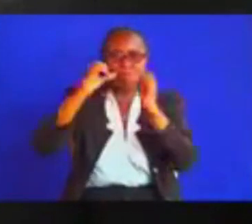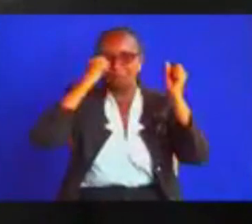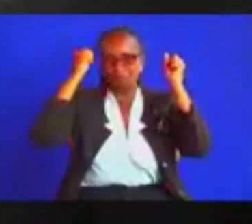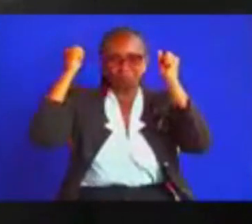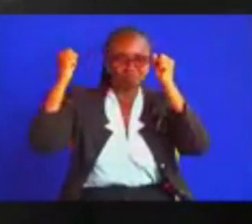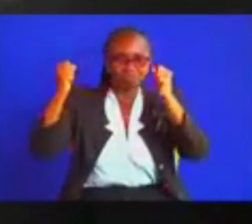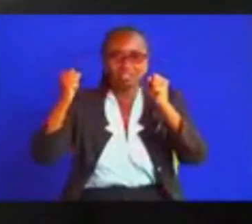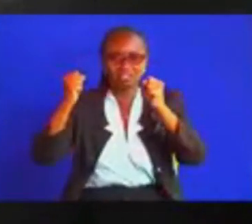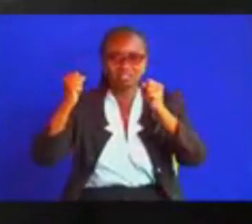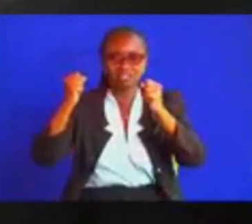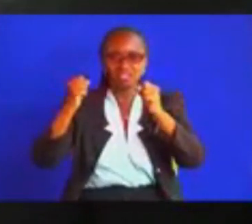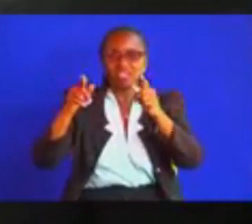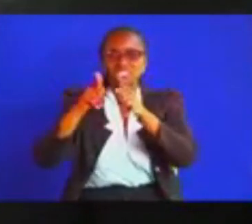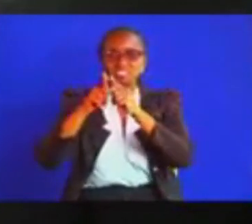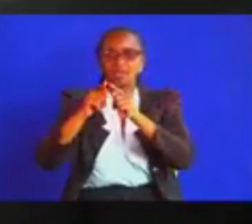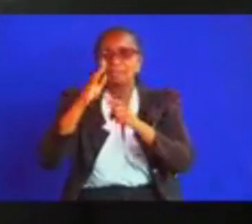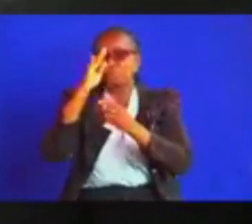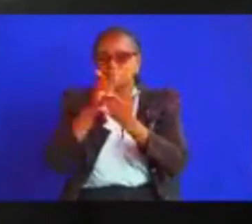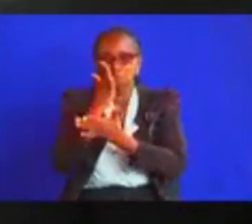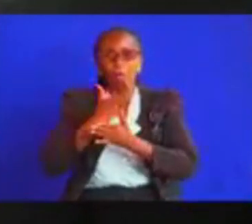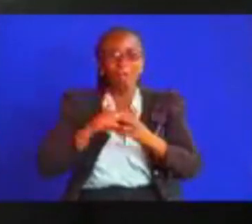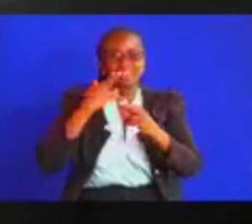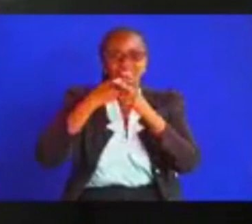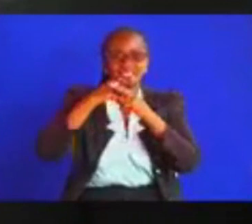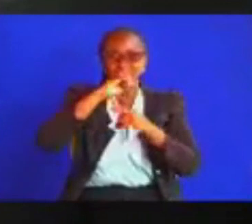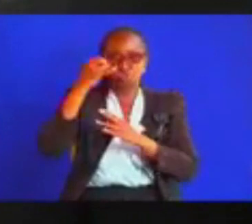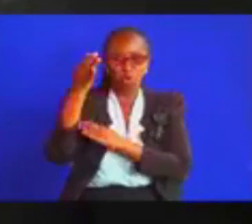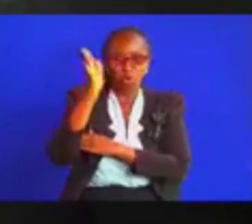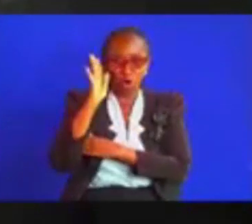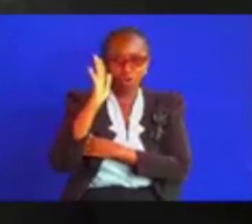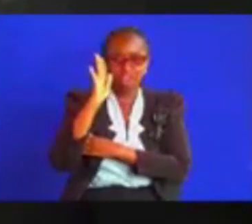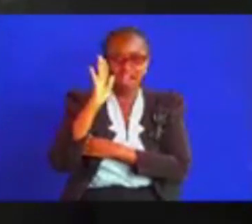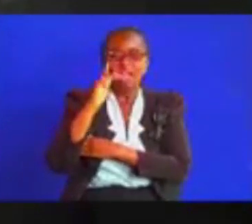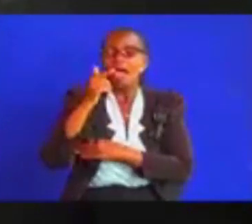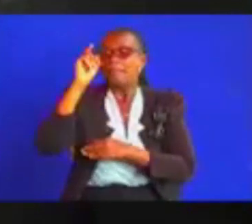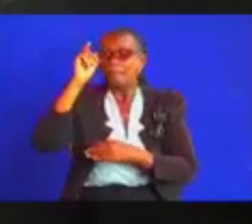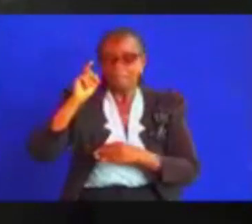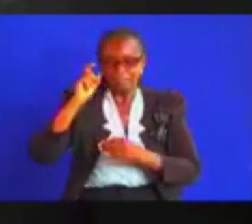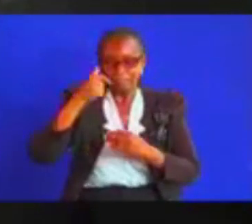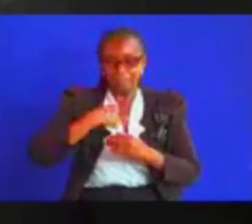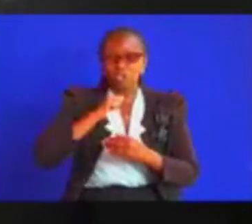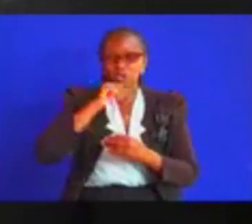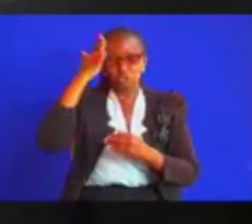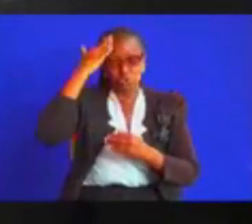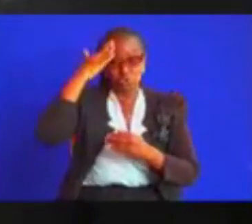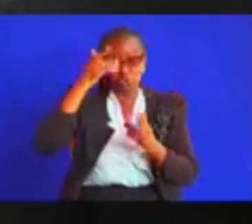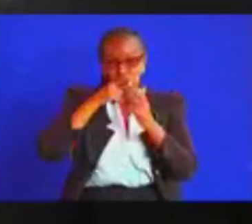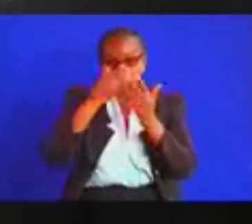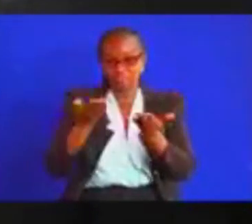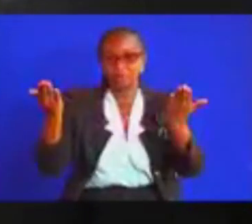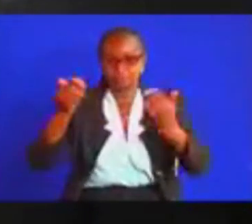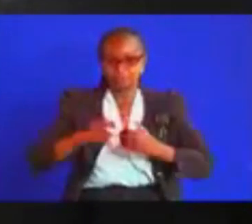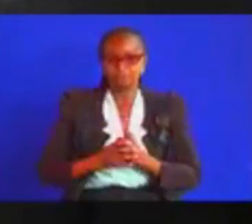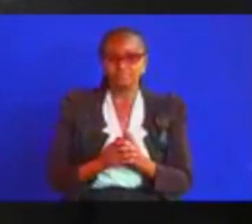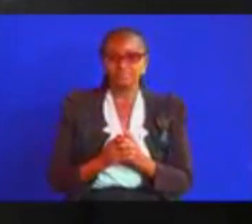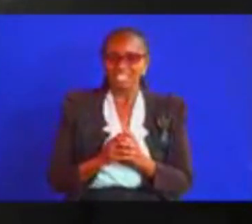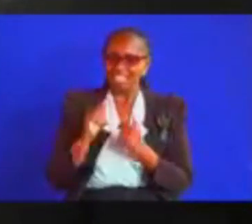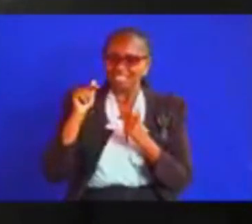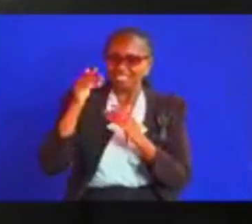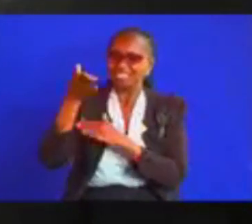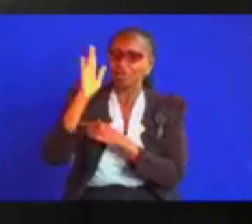Almighty. But by my name, Jehovah, was I not known unto them." This is God